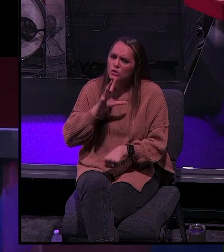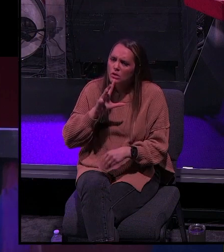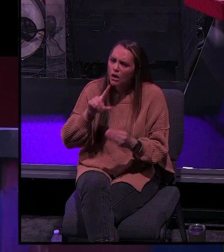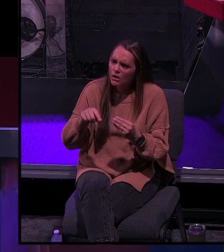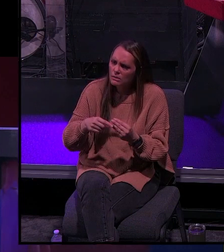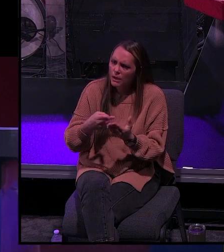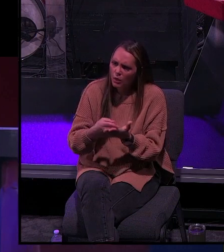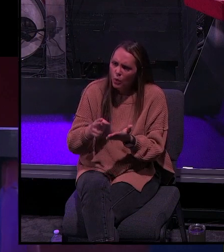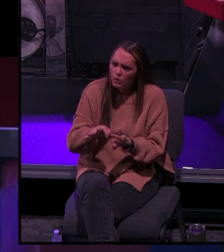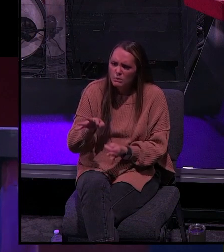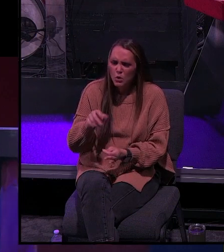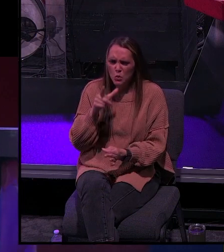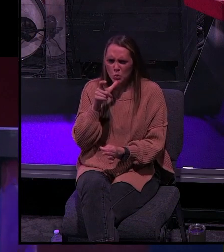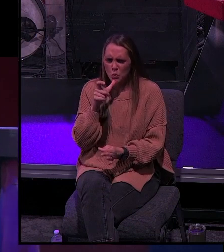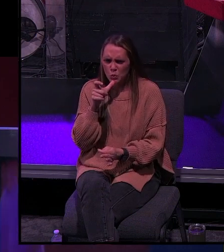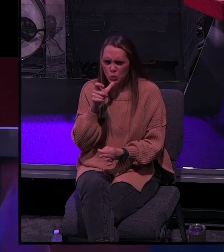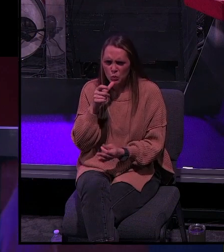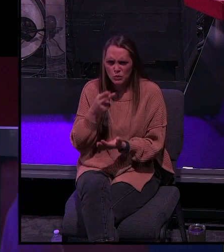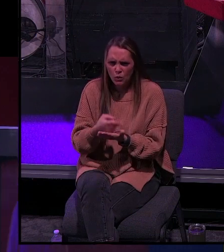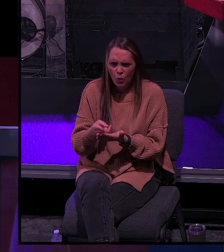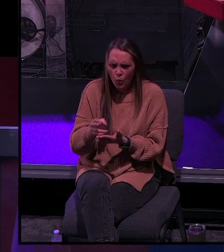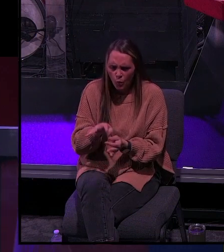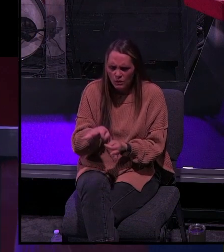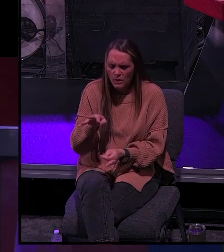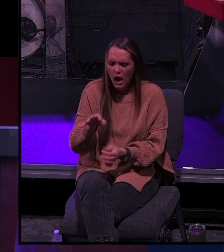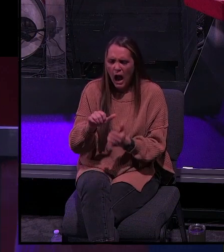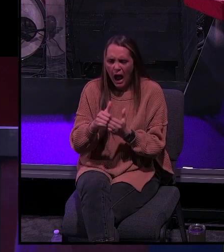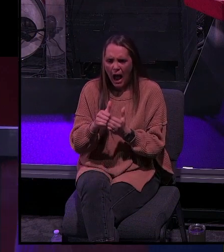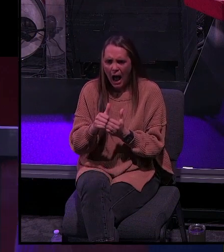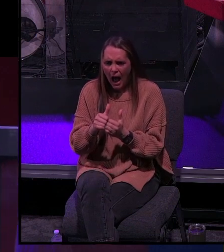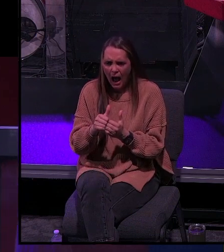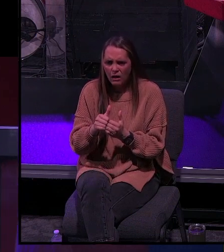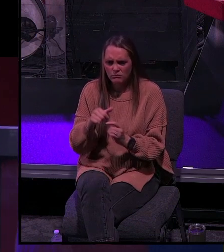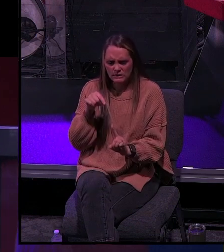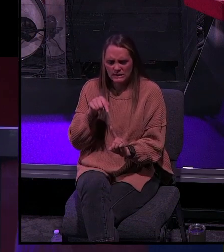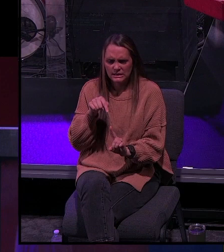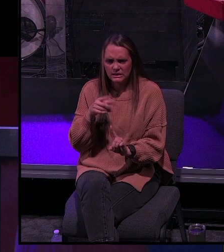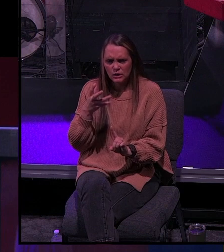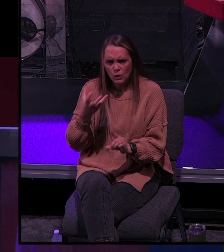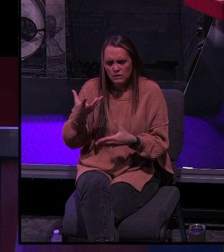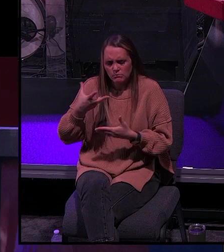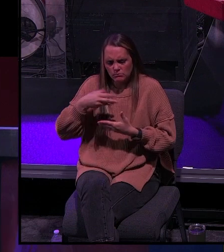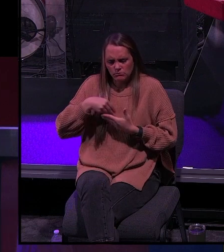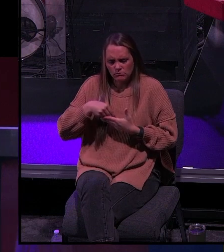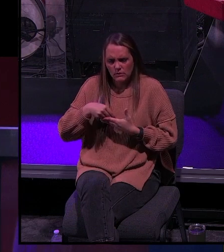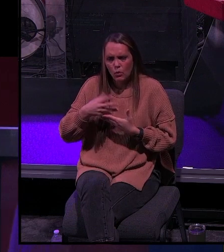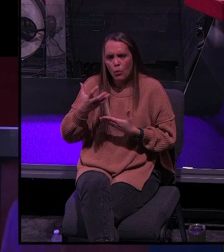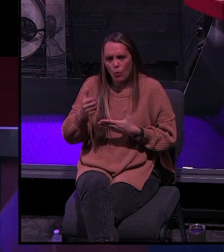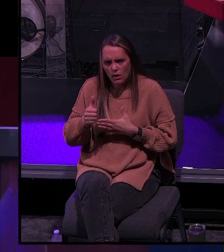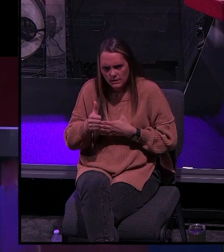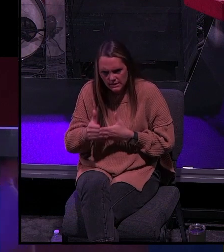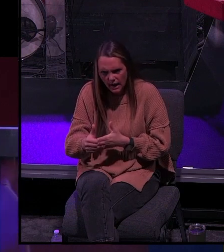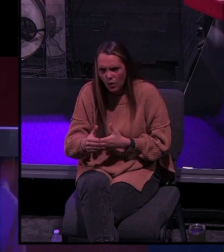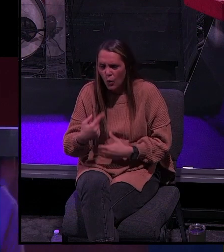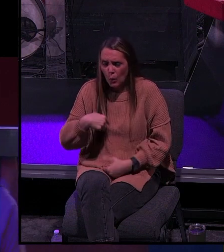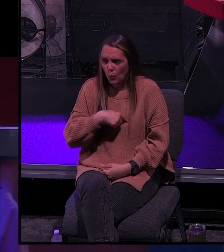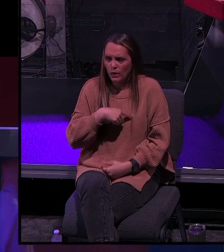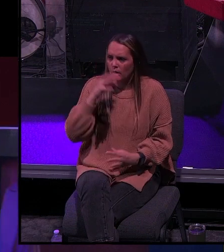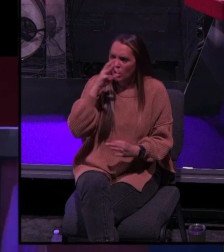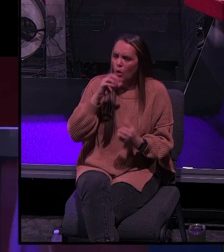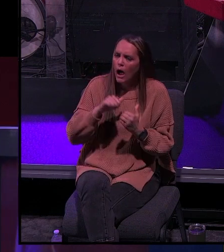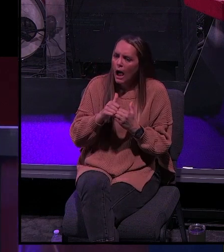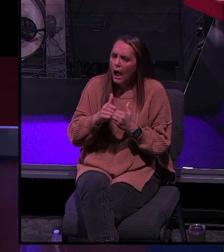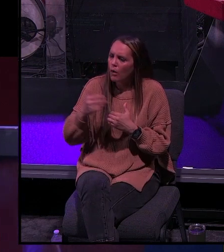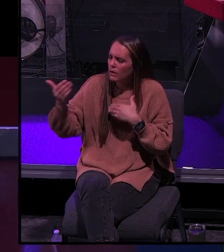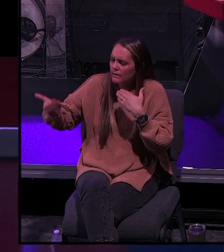the Holy Spirit is and how he wants to have an active part in our lives and leading us and guiding us. We don't know how to invite him in our lives, and we don't know how to respond to